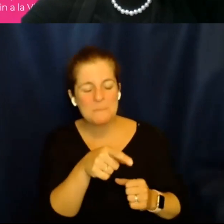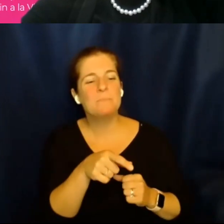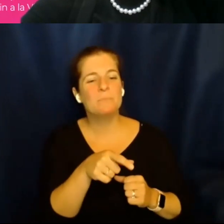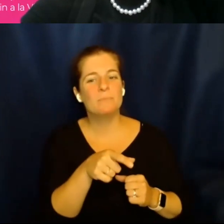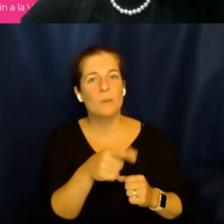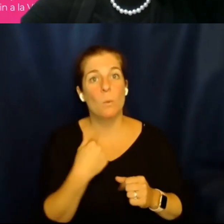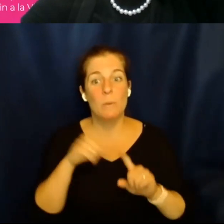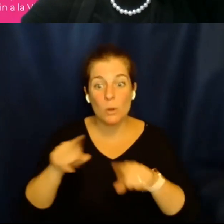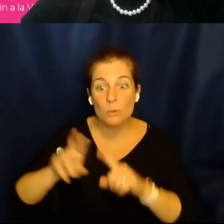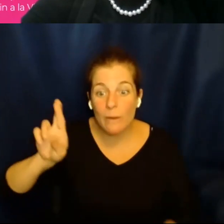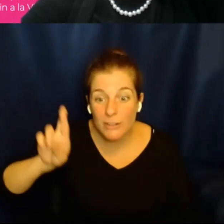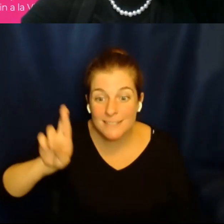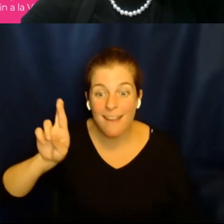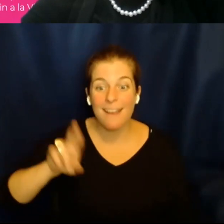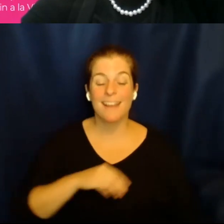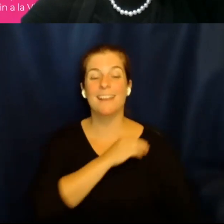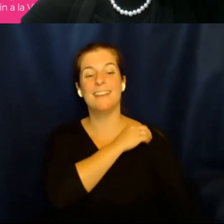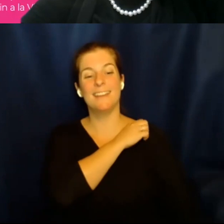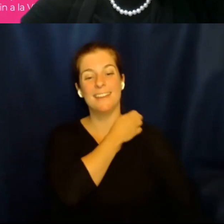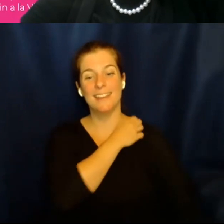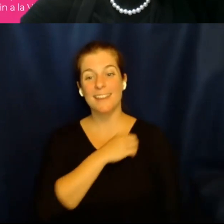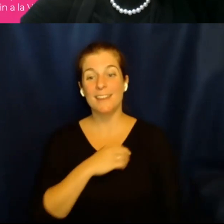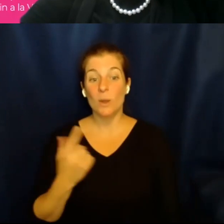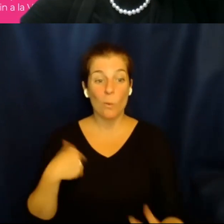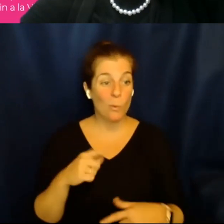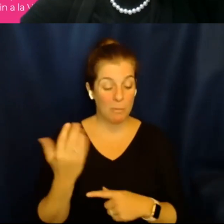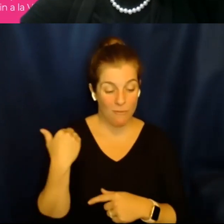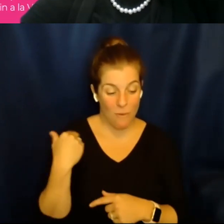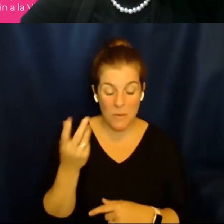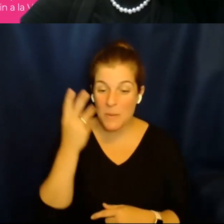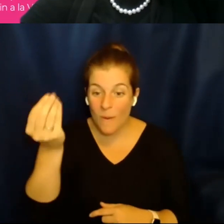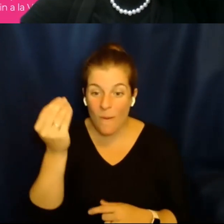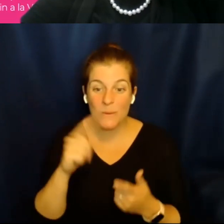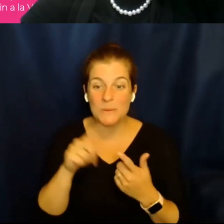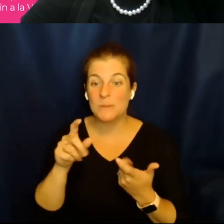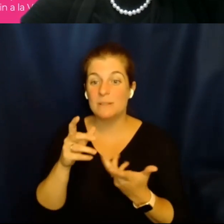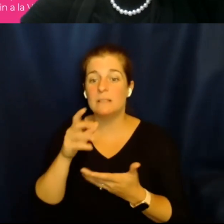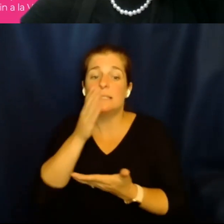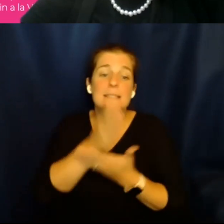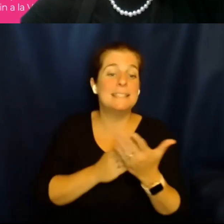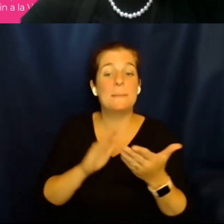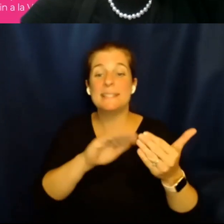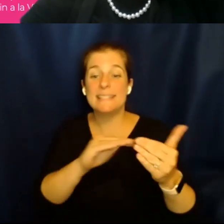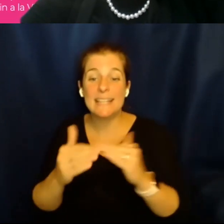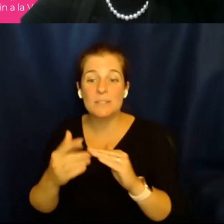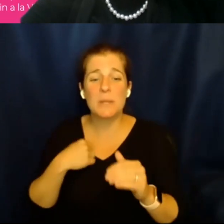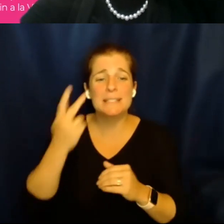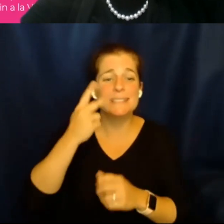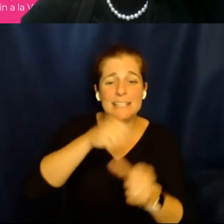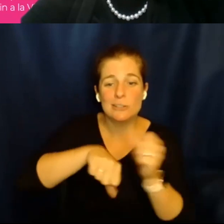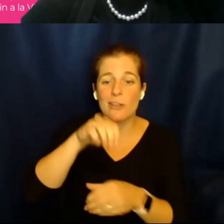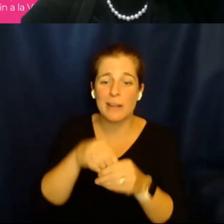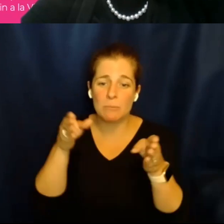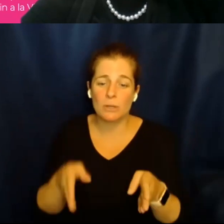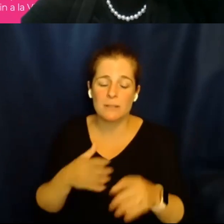Riverside, for example. We used to go to certain cities, and we would see each other in person. I really miss